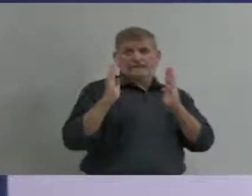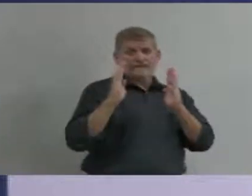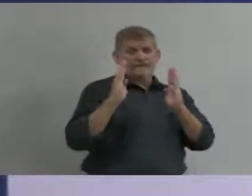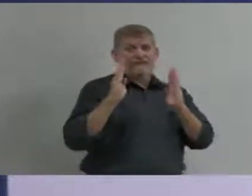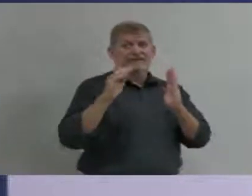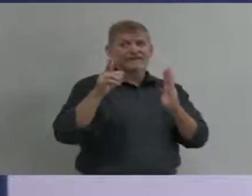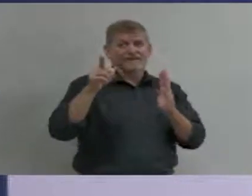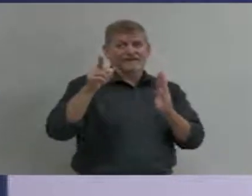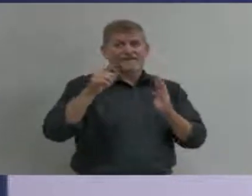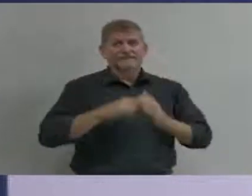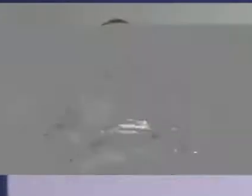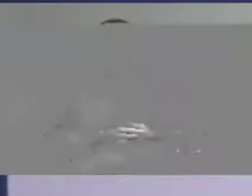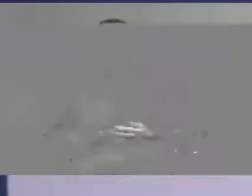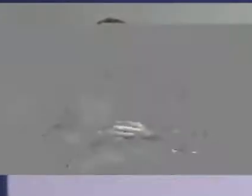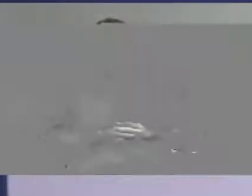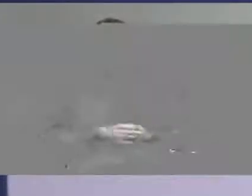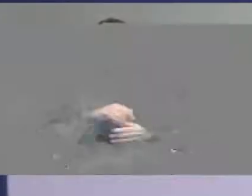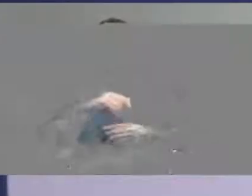day.